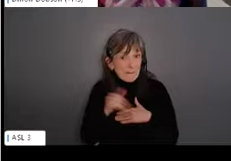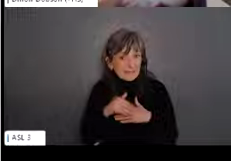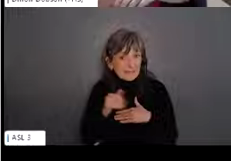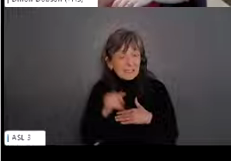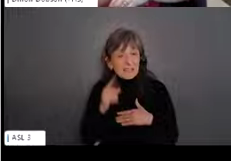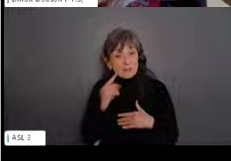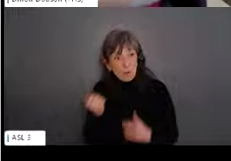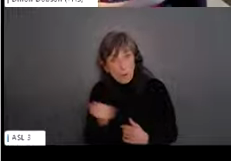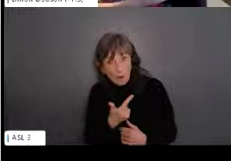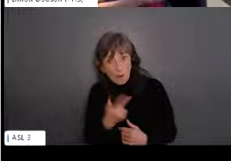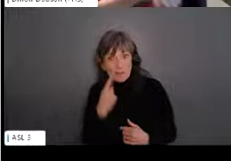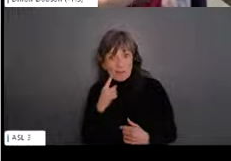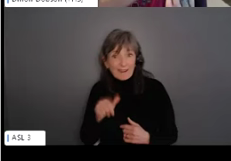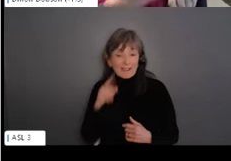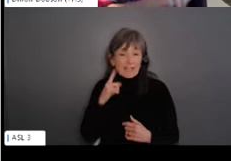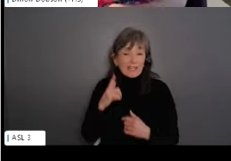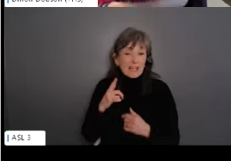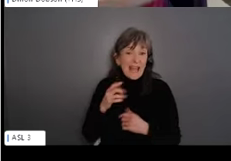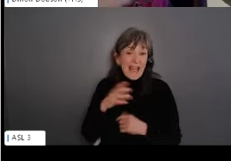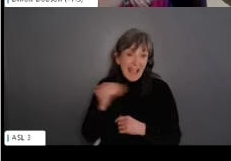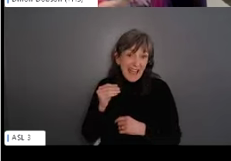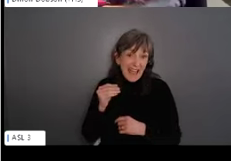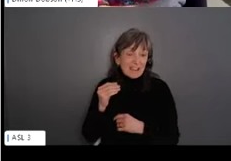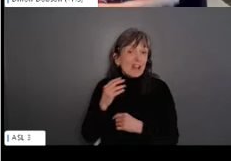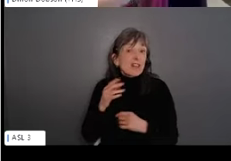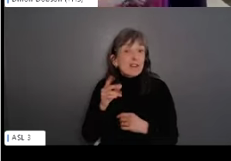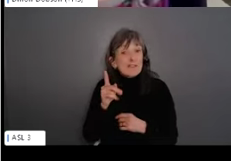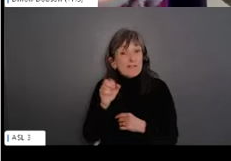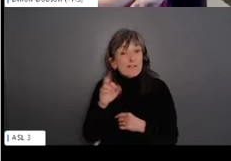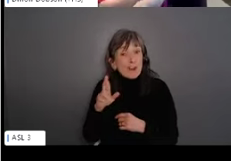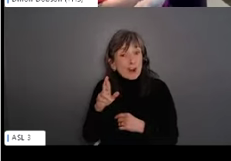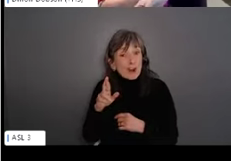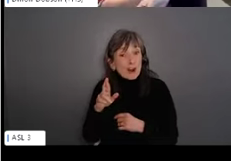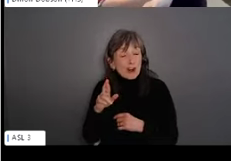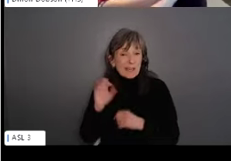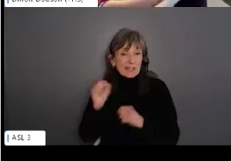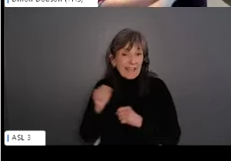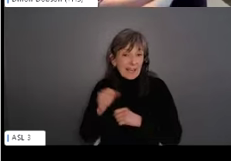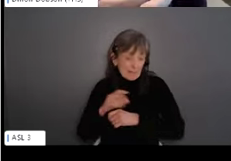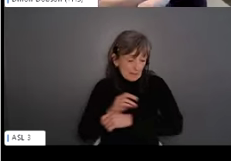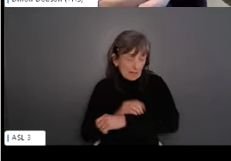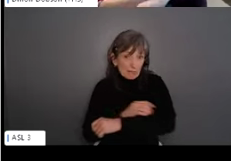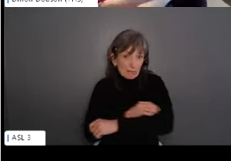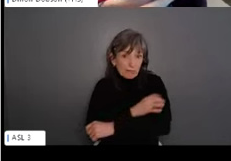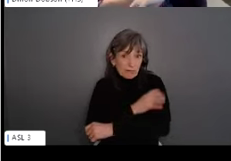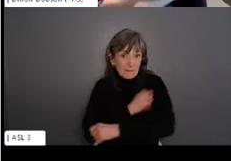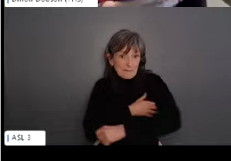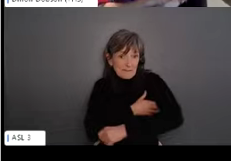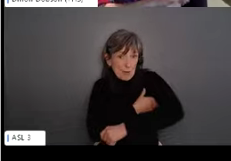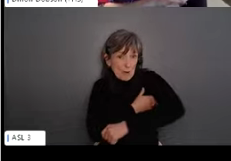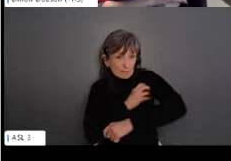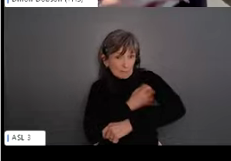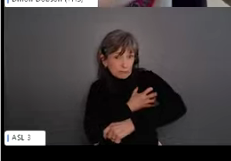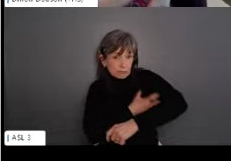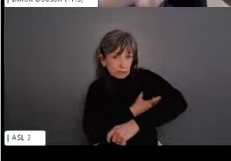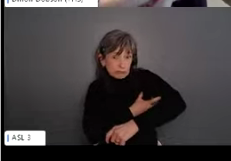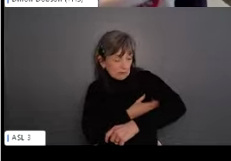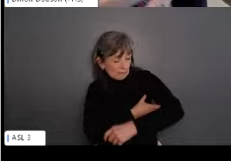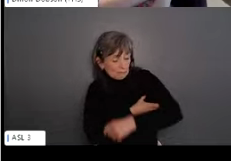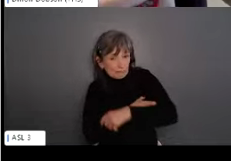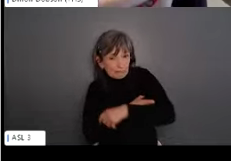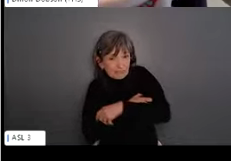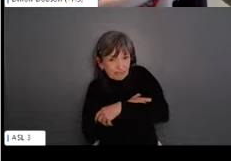ultimately what can happen is the hair might start to collect around, let's say, a limb, and then it might actually constrain the blood flow, and